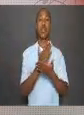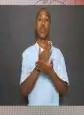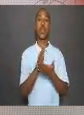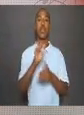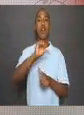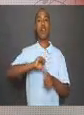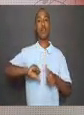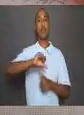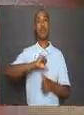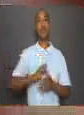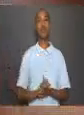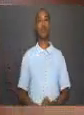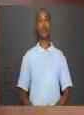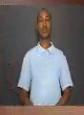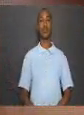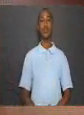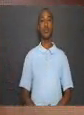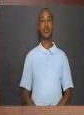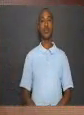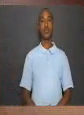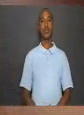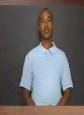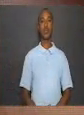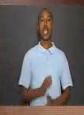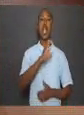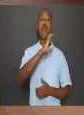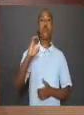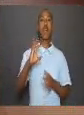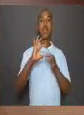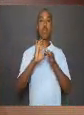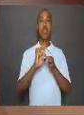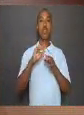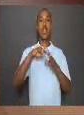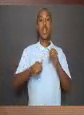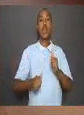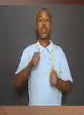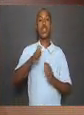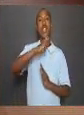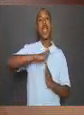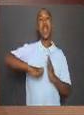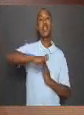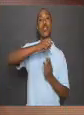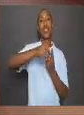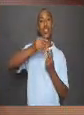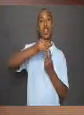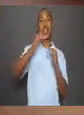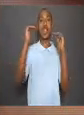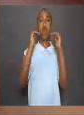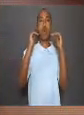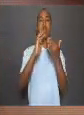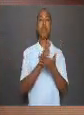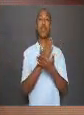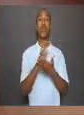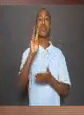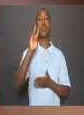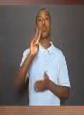the atoms. A covalent bond in which the electrons are shared equally between